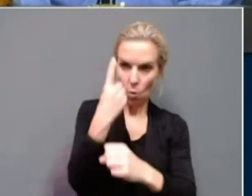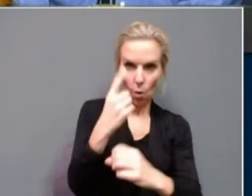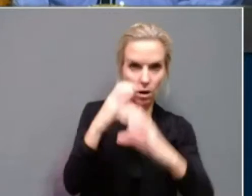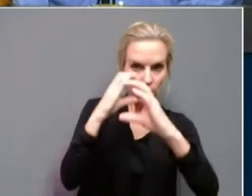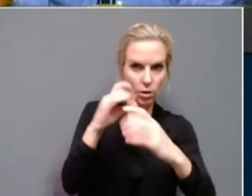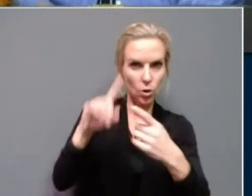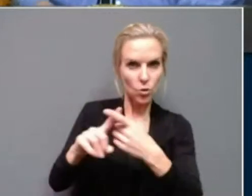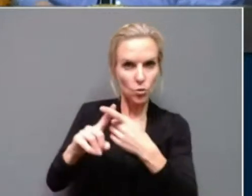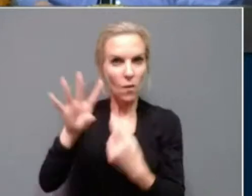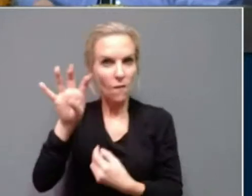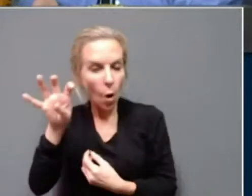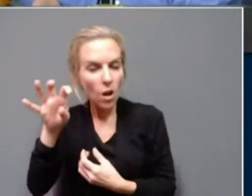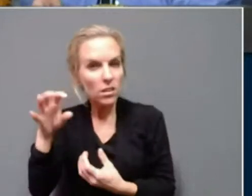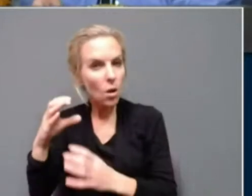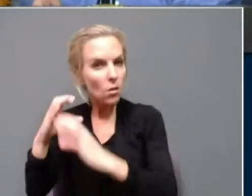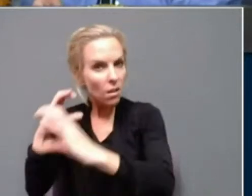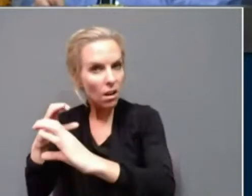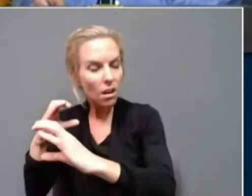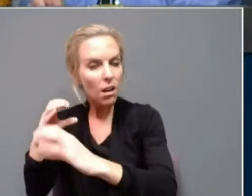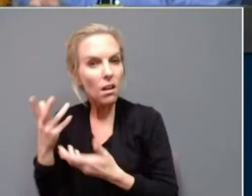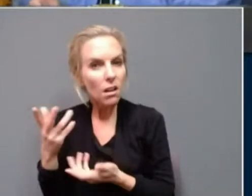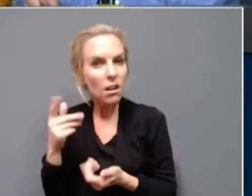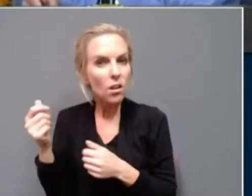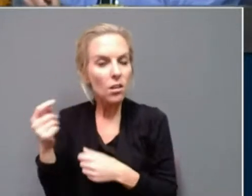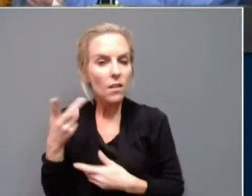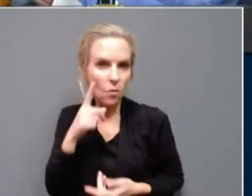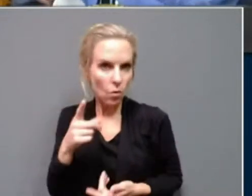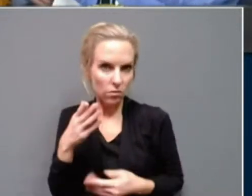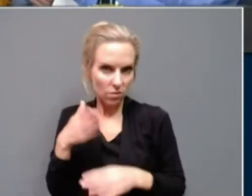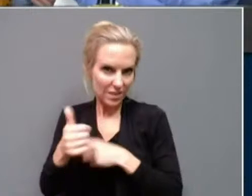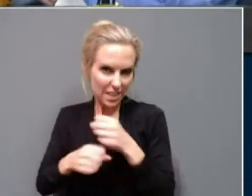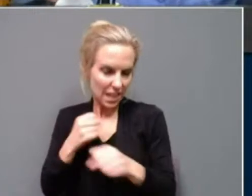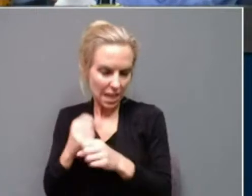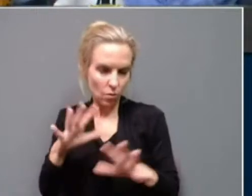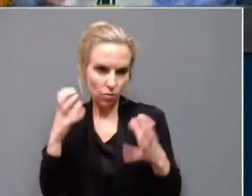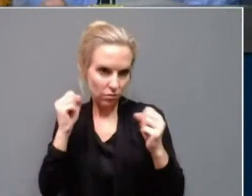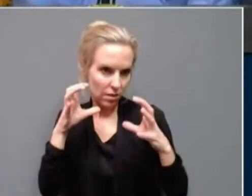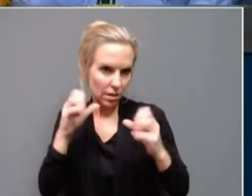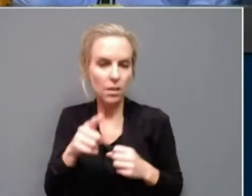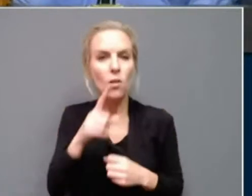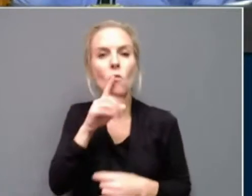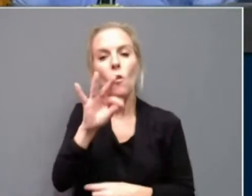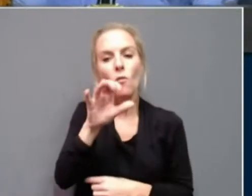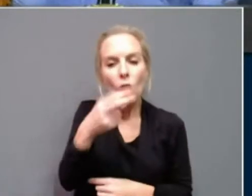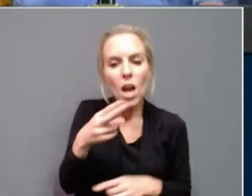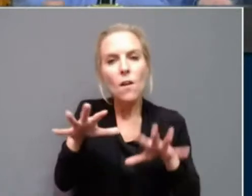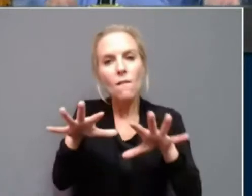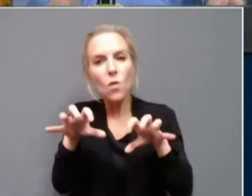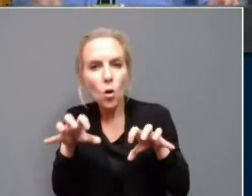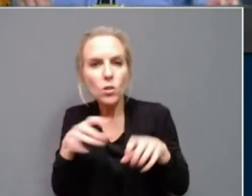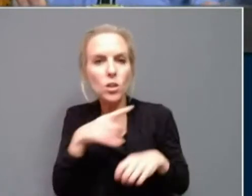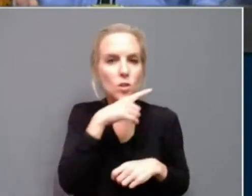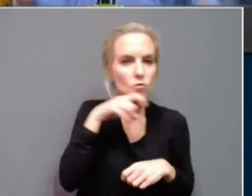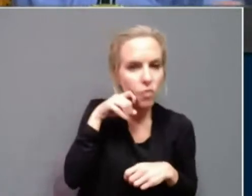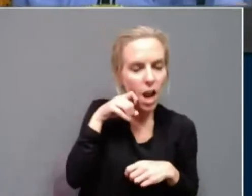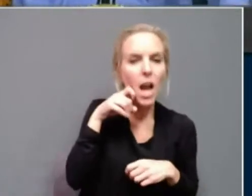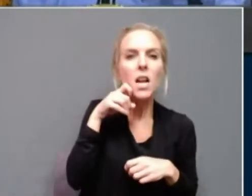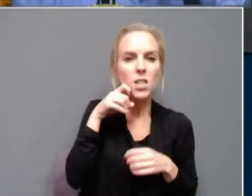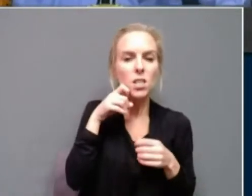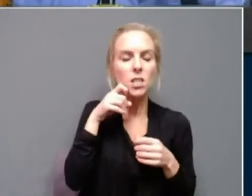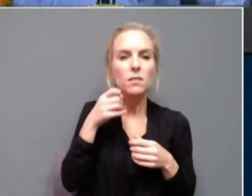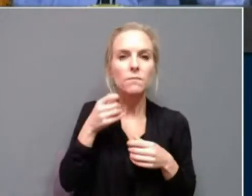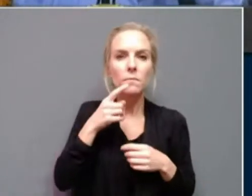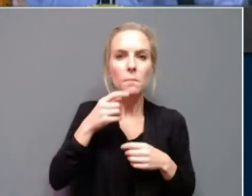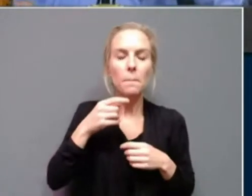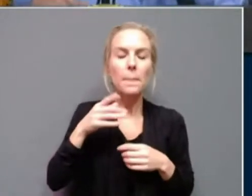in Lexington and Nashville, supporting a wide range of industries with transportation of fresh, frozen, and dry shipments. Yesterday,